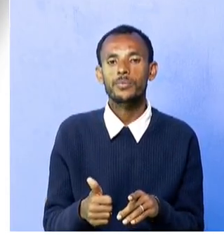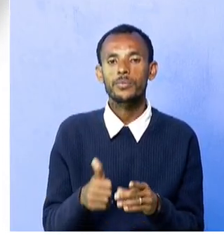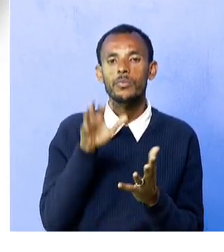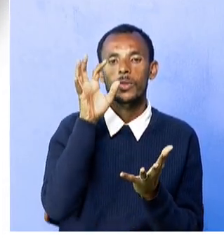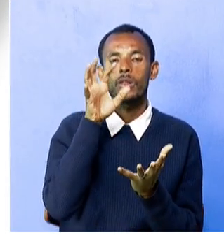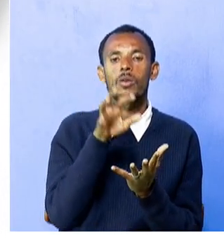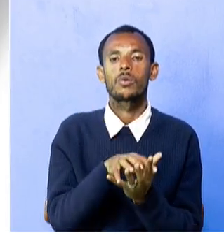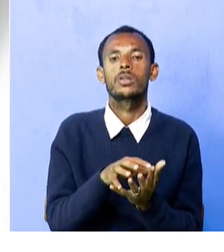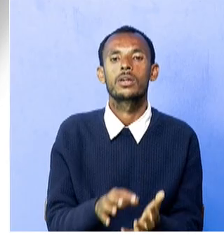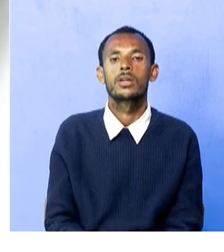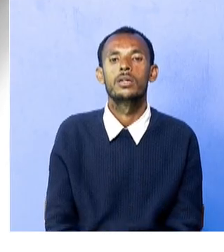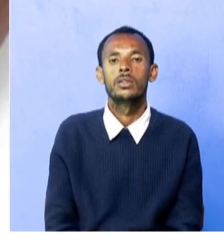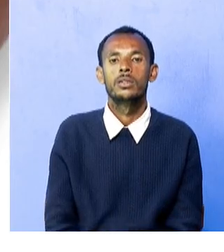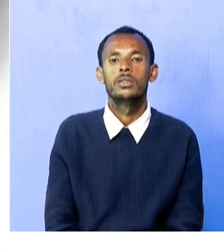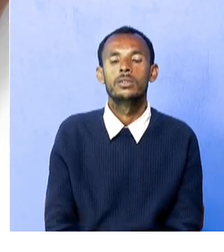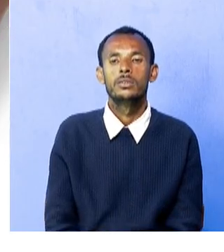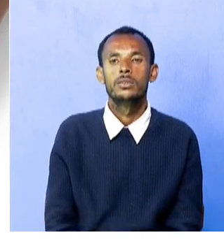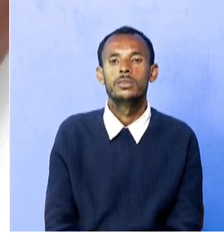contain